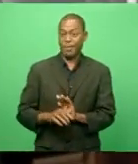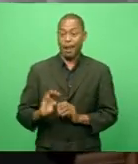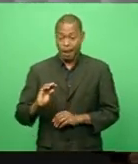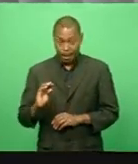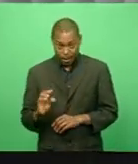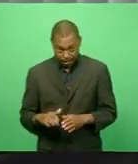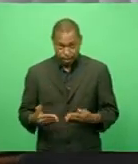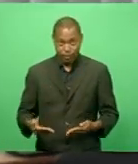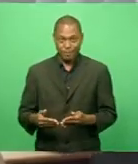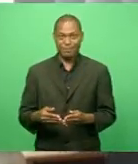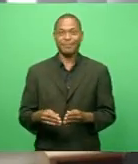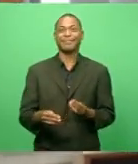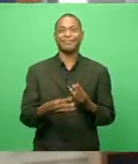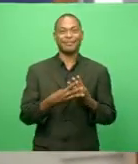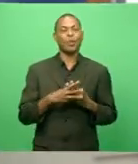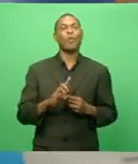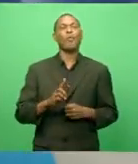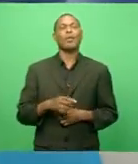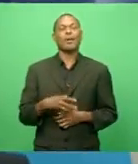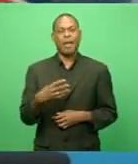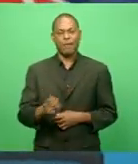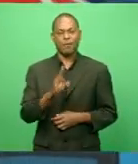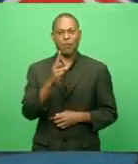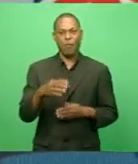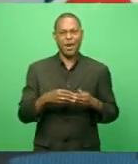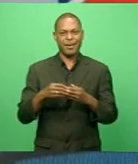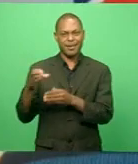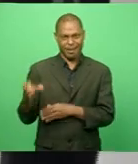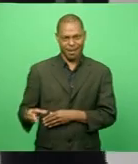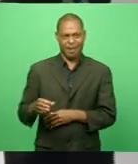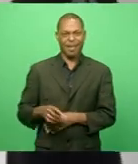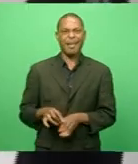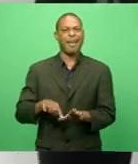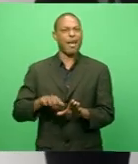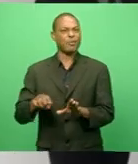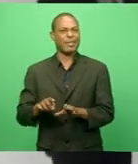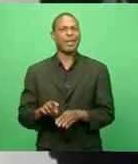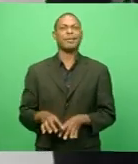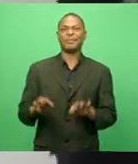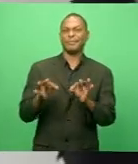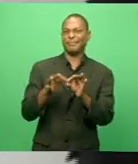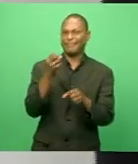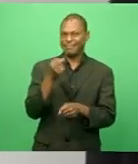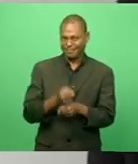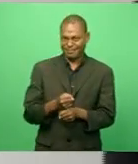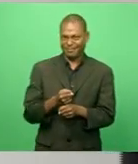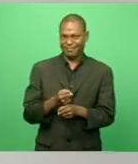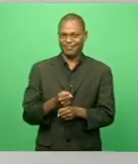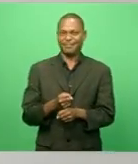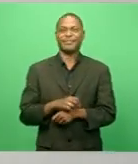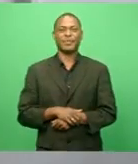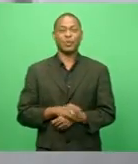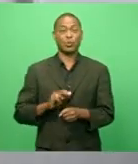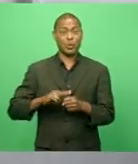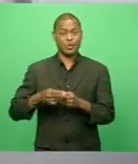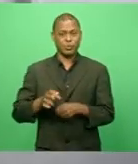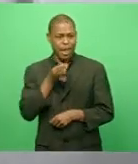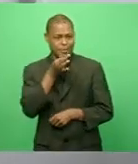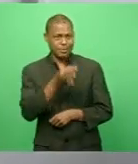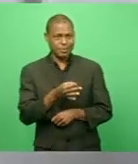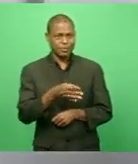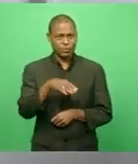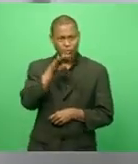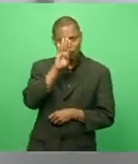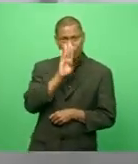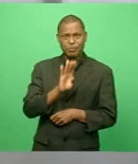leader in Parliament via Ratu Naingama and another outside via William Ngavoka. FBC News asked Ratu Naingama on